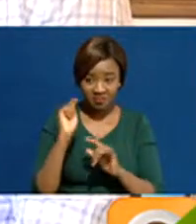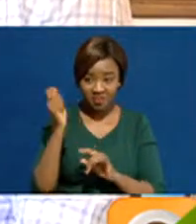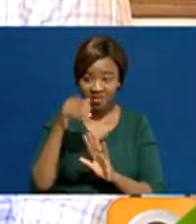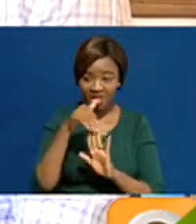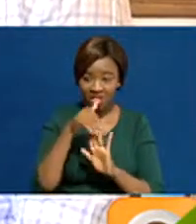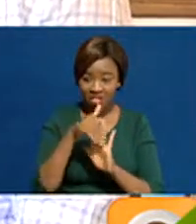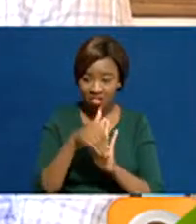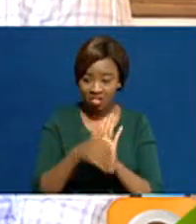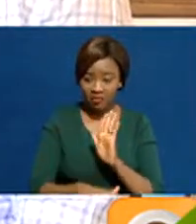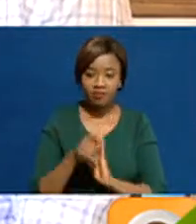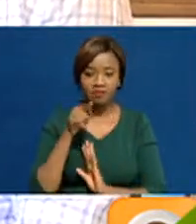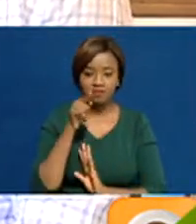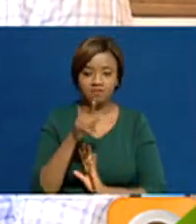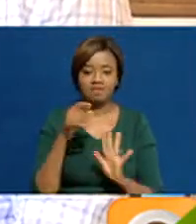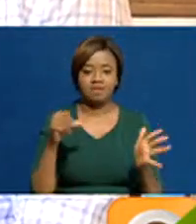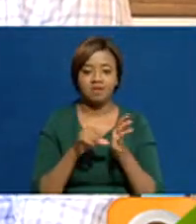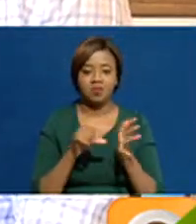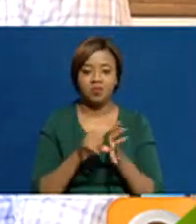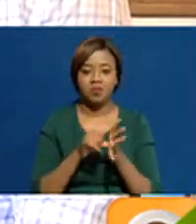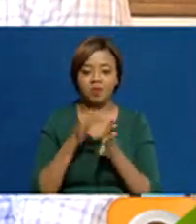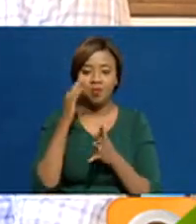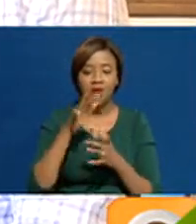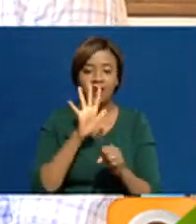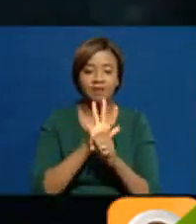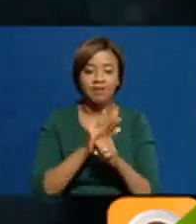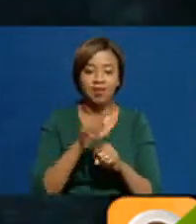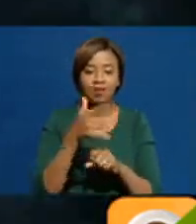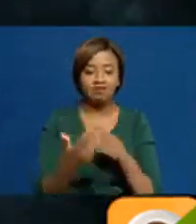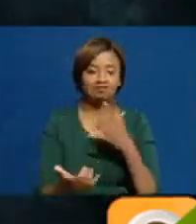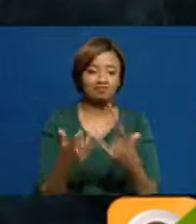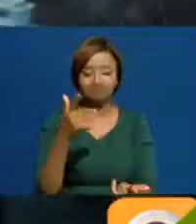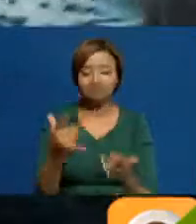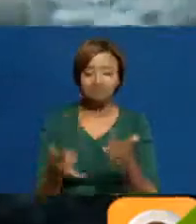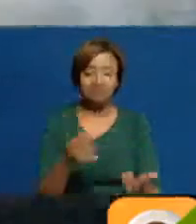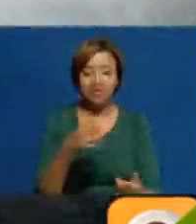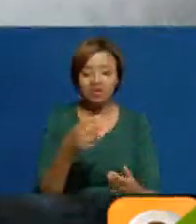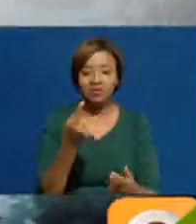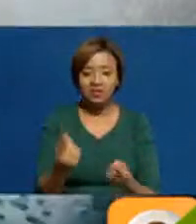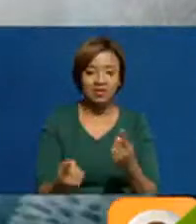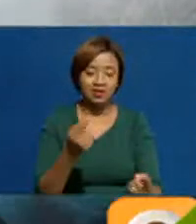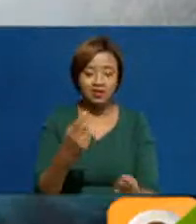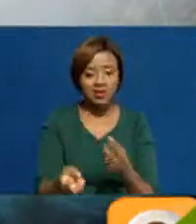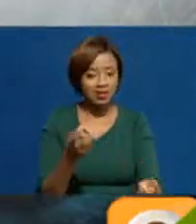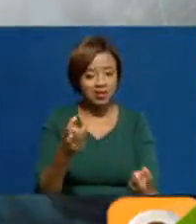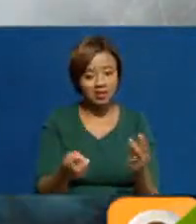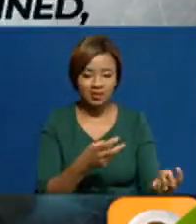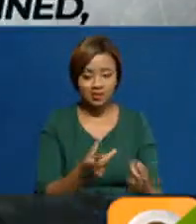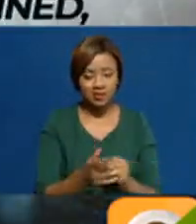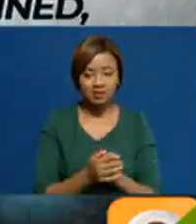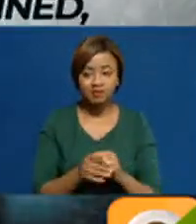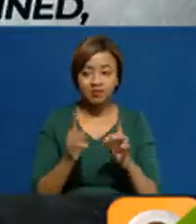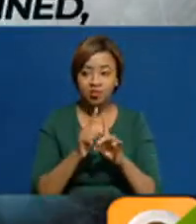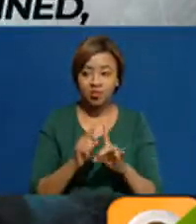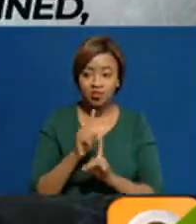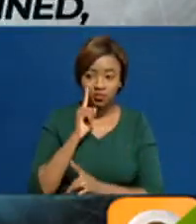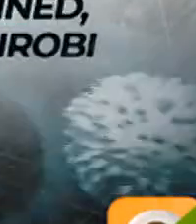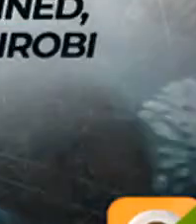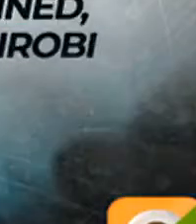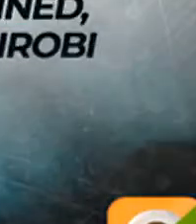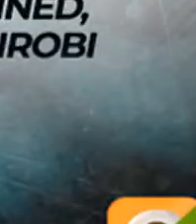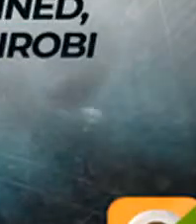has contributed to the increase in mortality and morbidity of children living with the disease. According to the survey, only 5, which